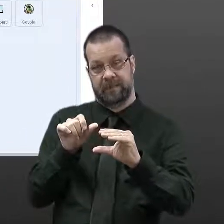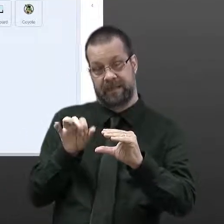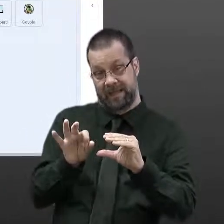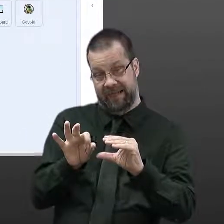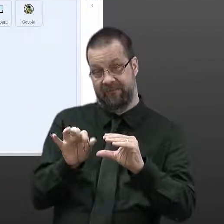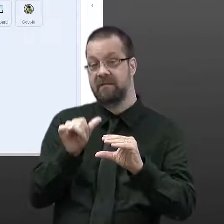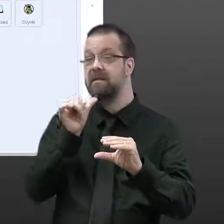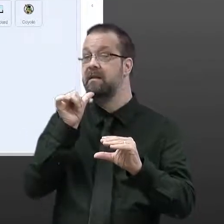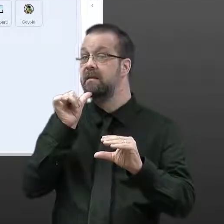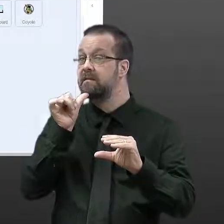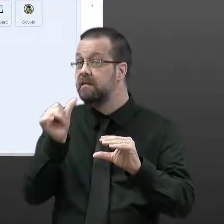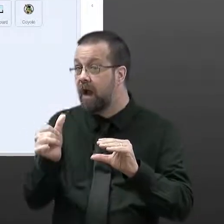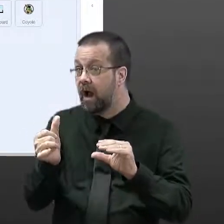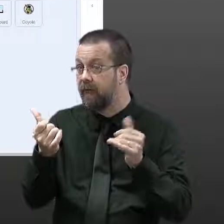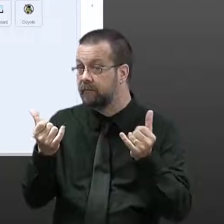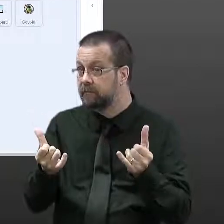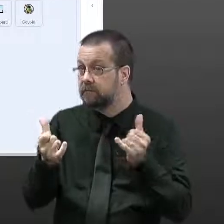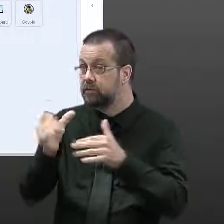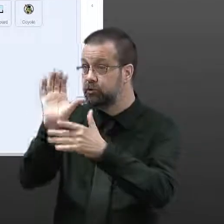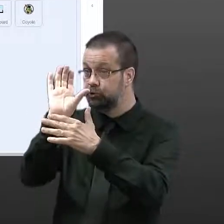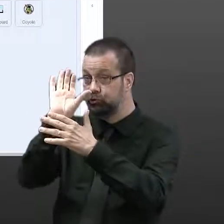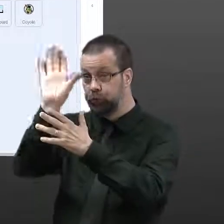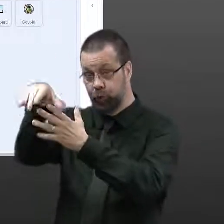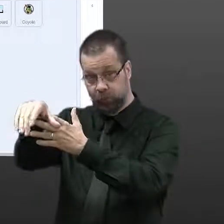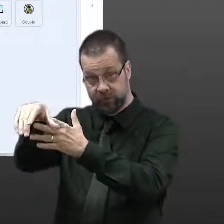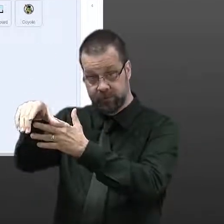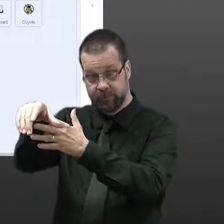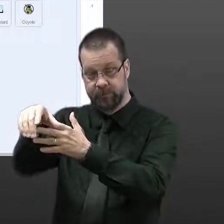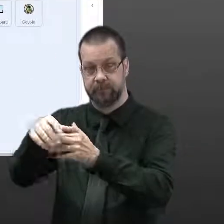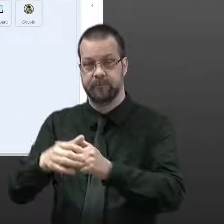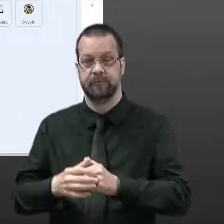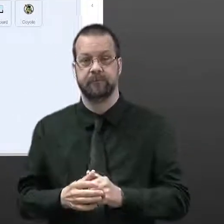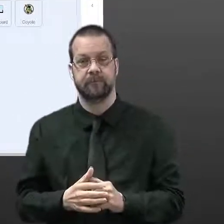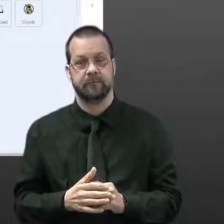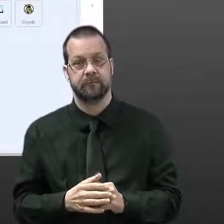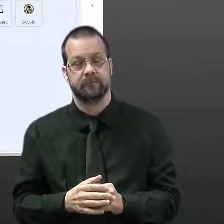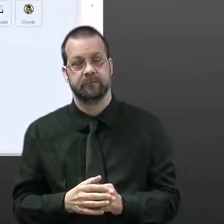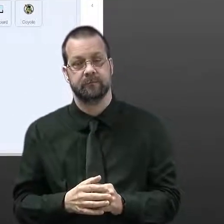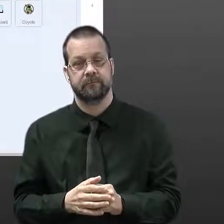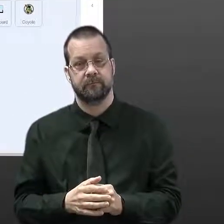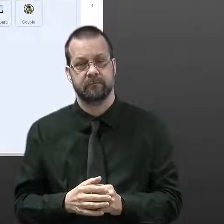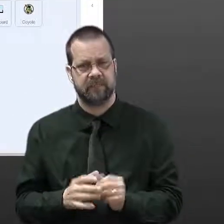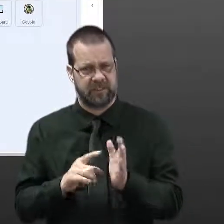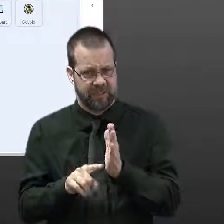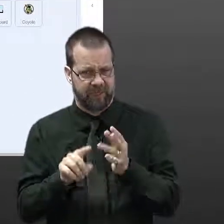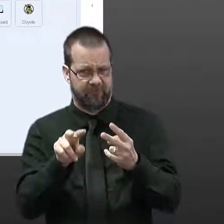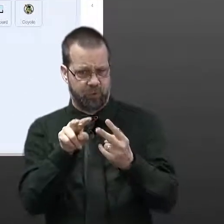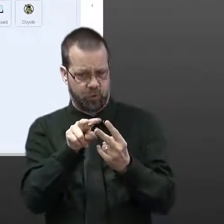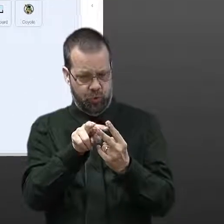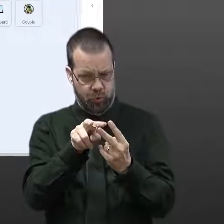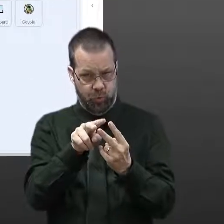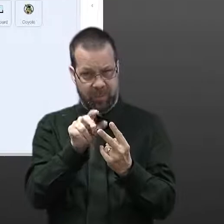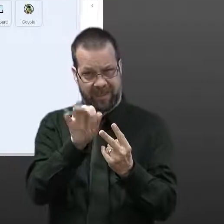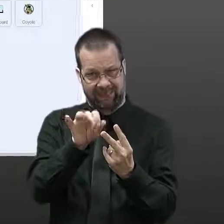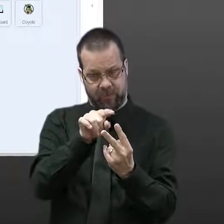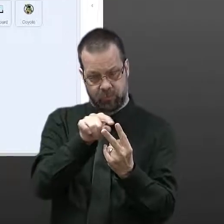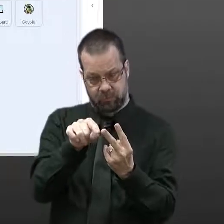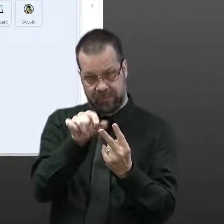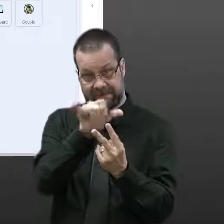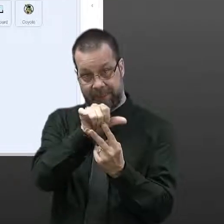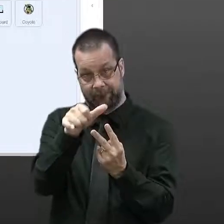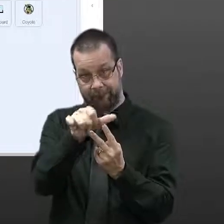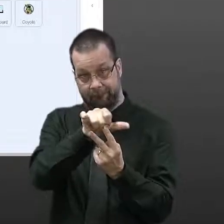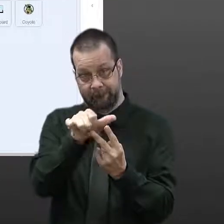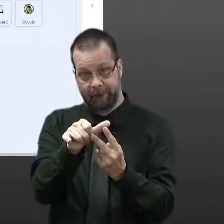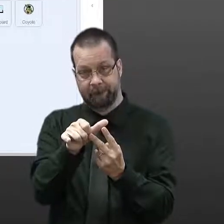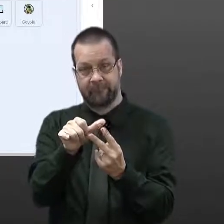we're going to do is check just to see if we're not currently shooting. So the way we can do this is check to see if two things